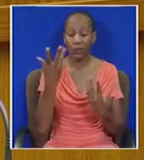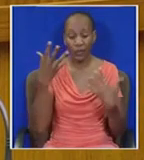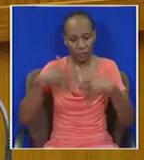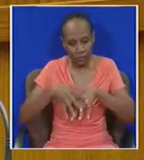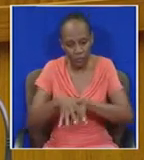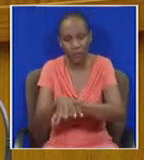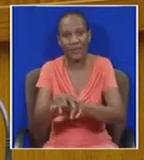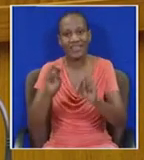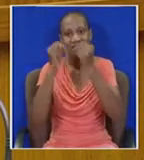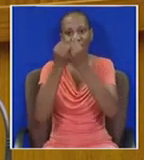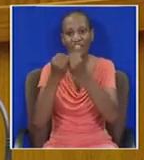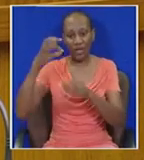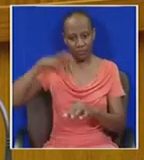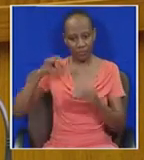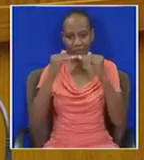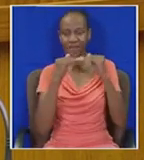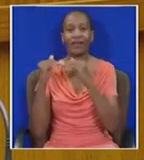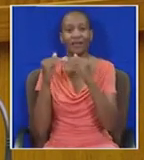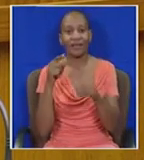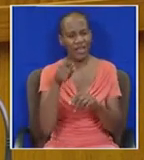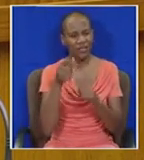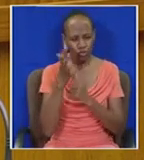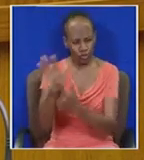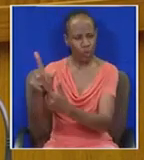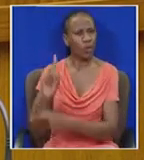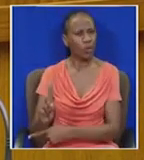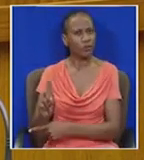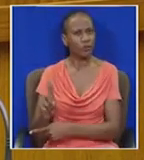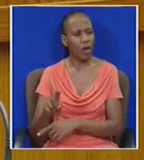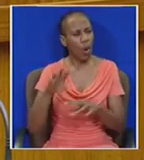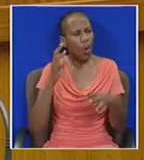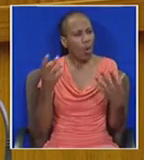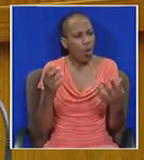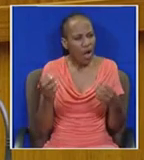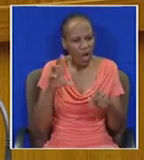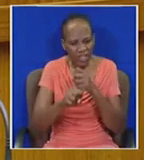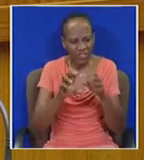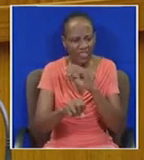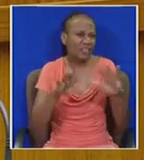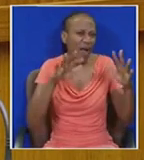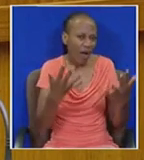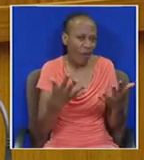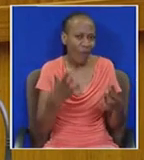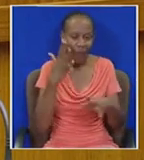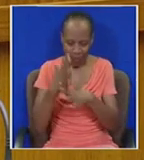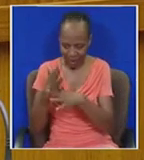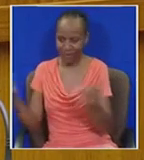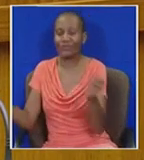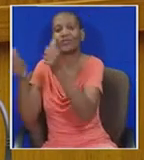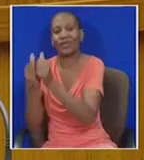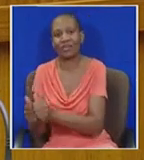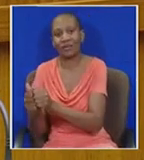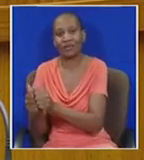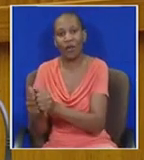national minimum wage bears testimony to what is possible when all social partners work together in